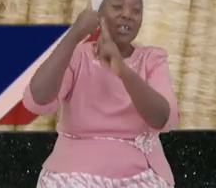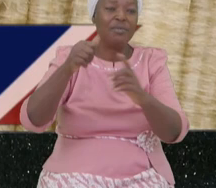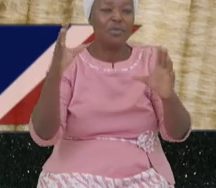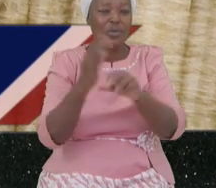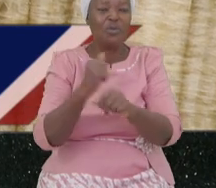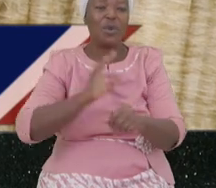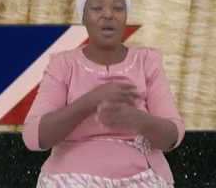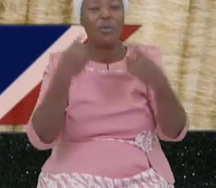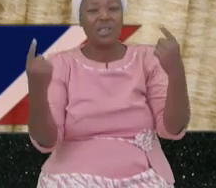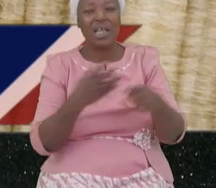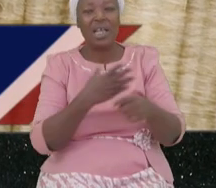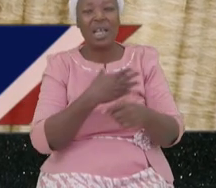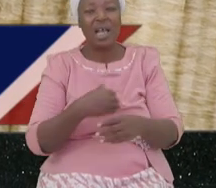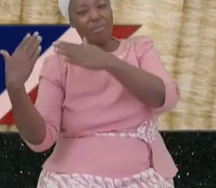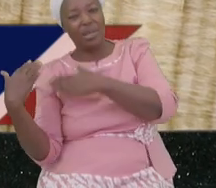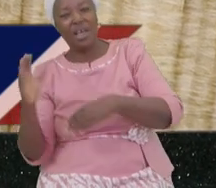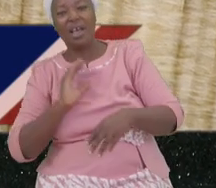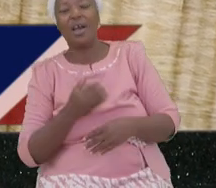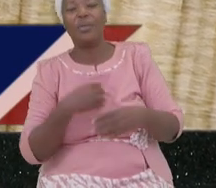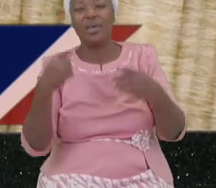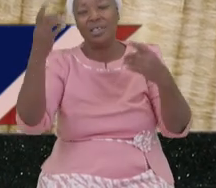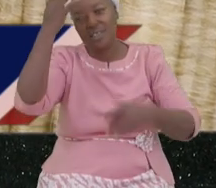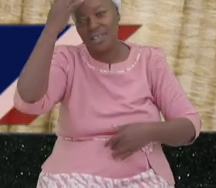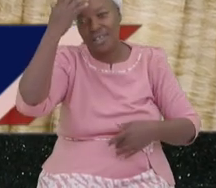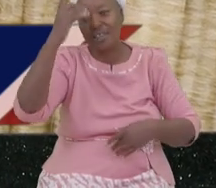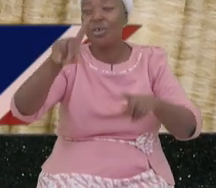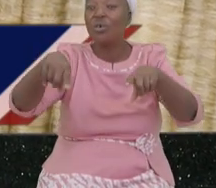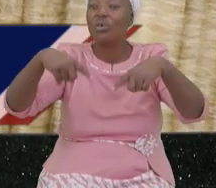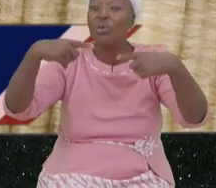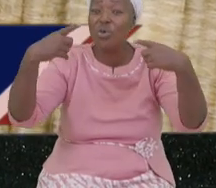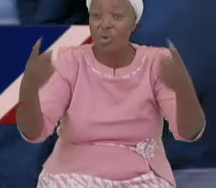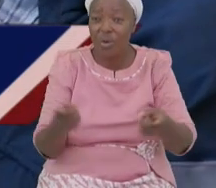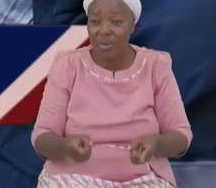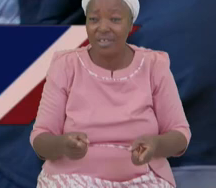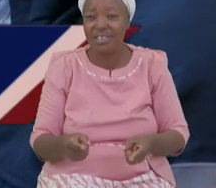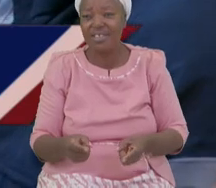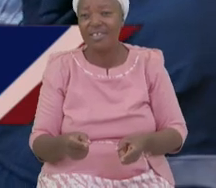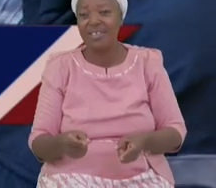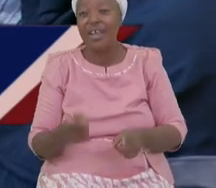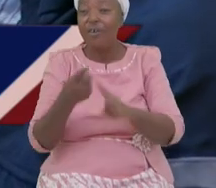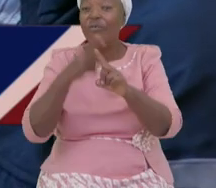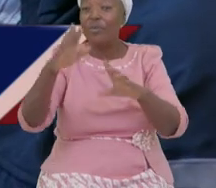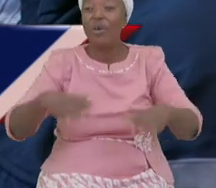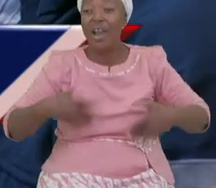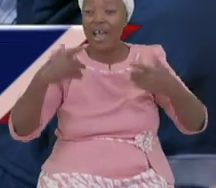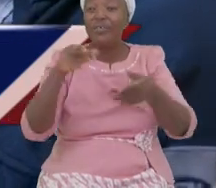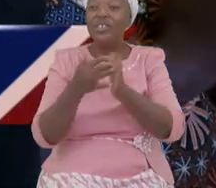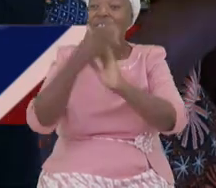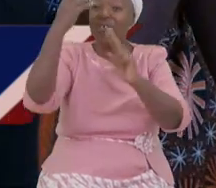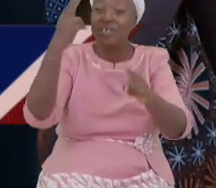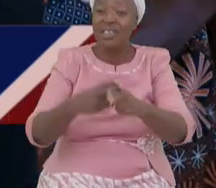and bare our sicknesses. Gone. From your life,